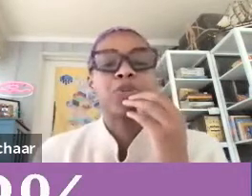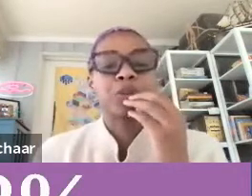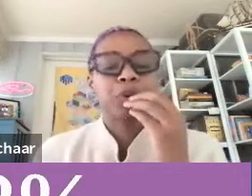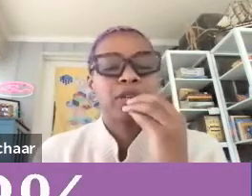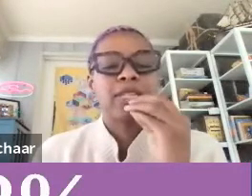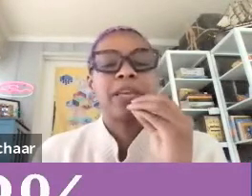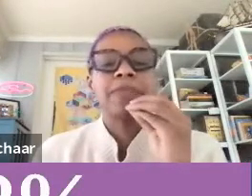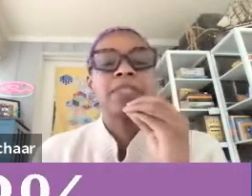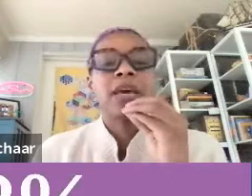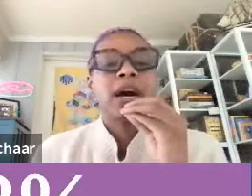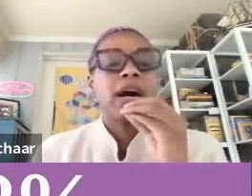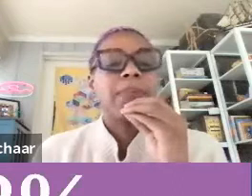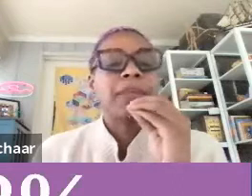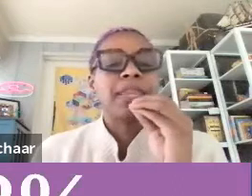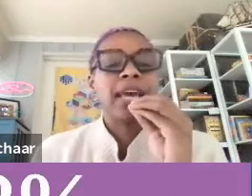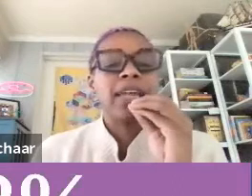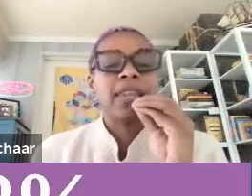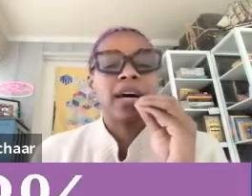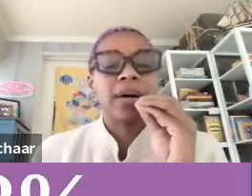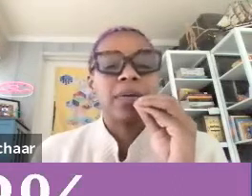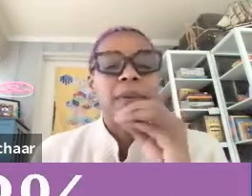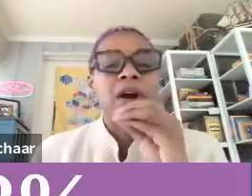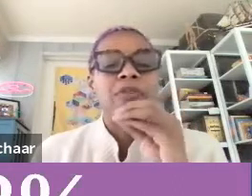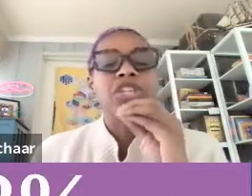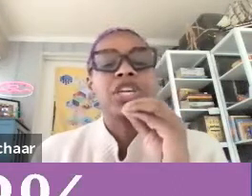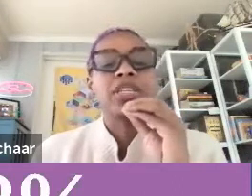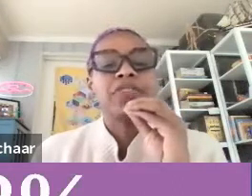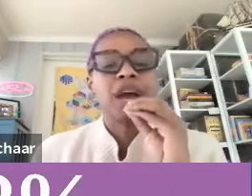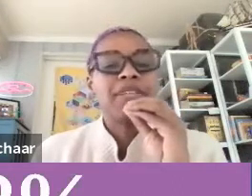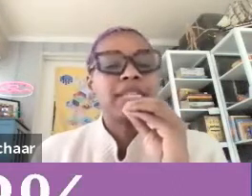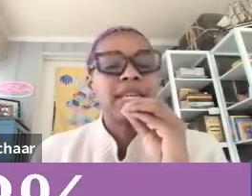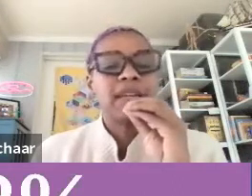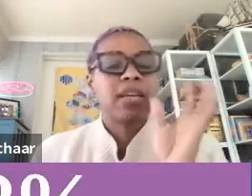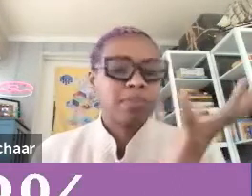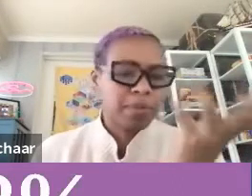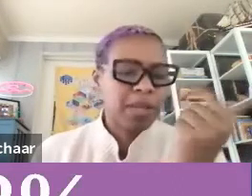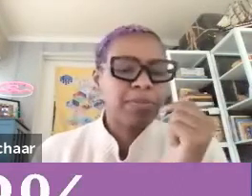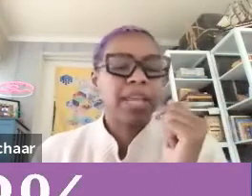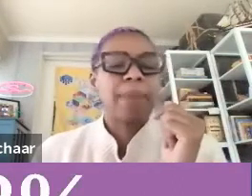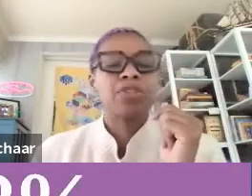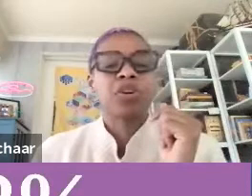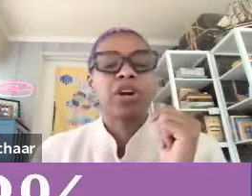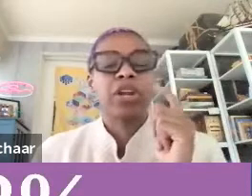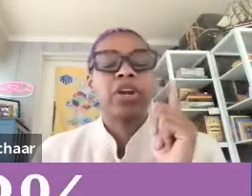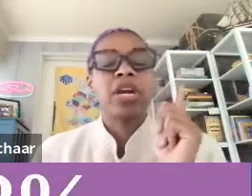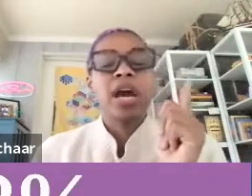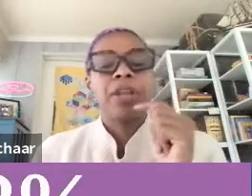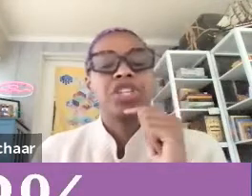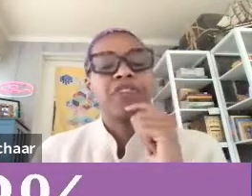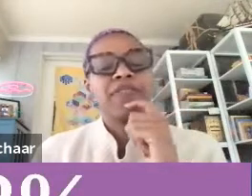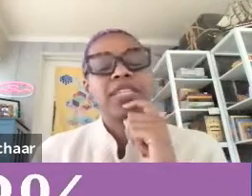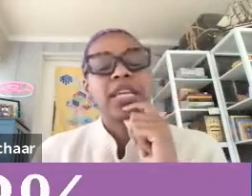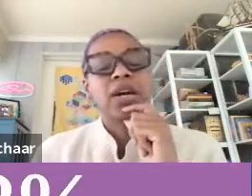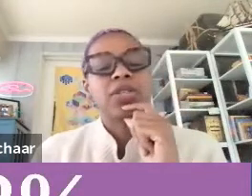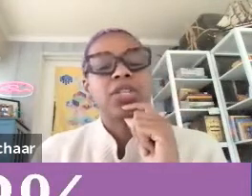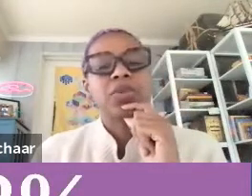super, super important to me. But then the Omniscient, if you haven't seen, some of the captions are wrong on here. Omniscient,